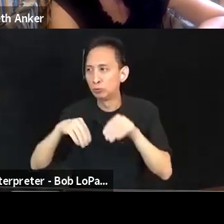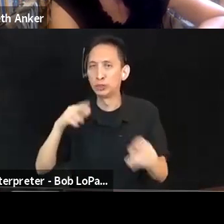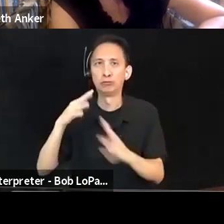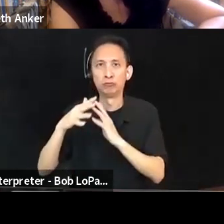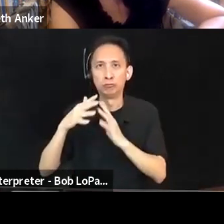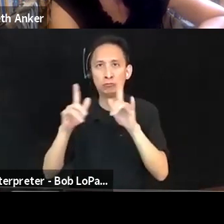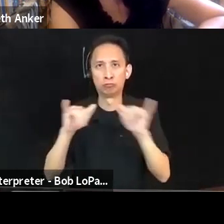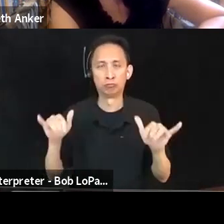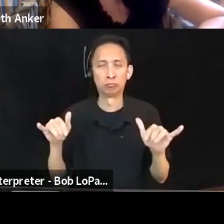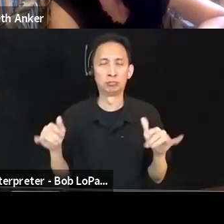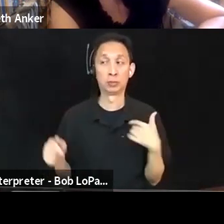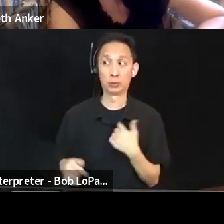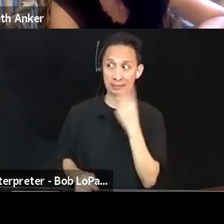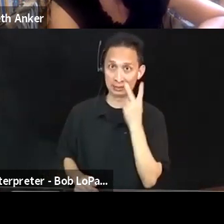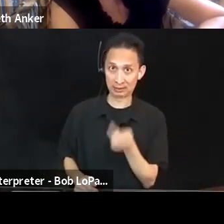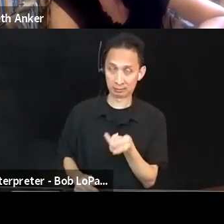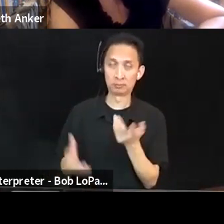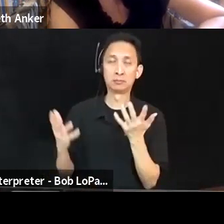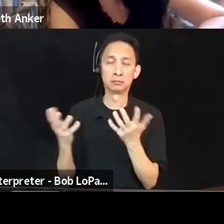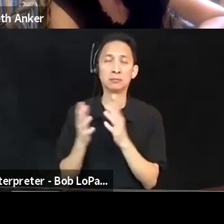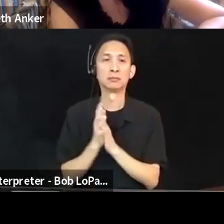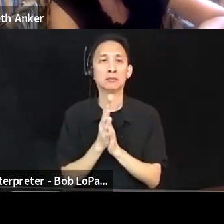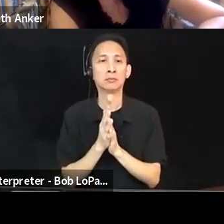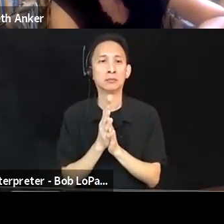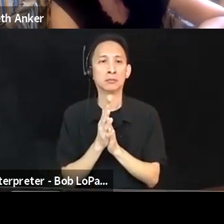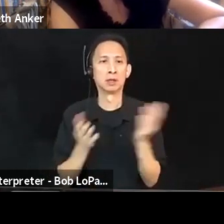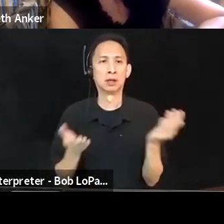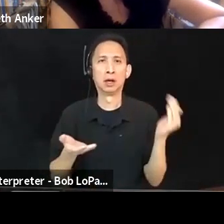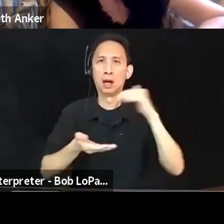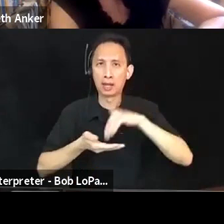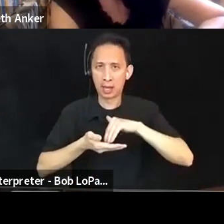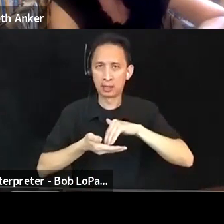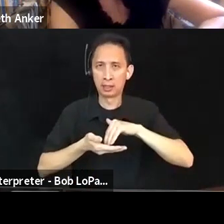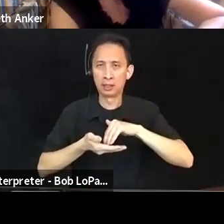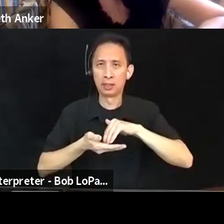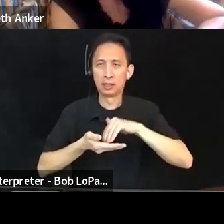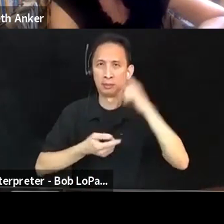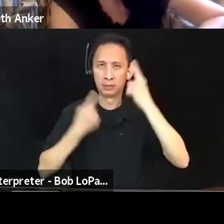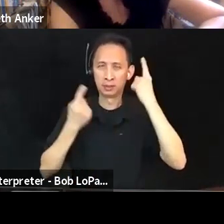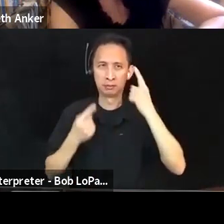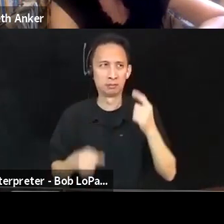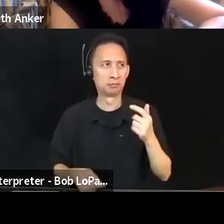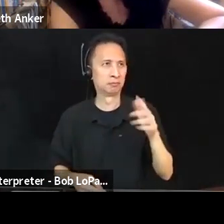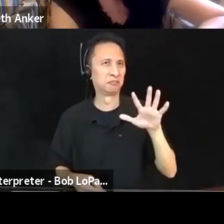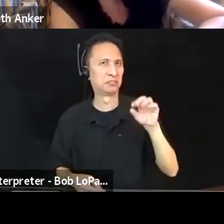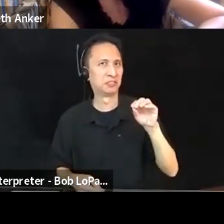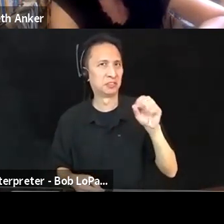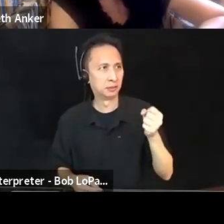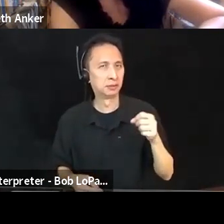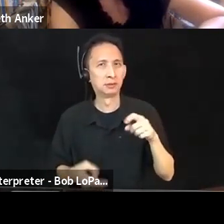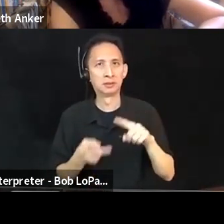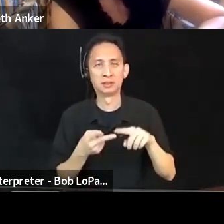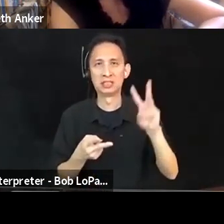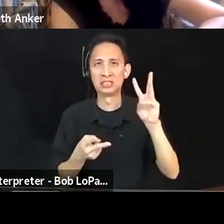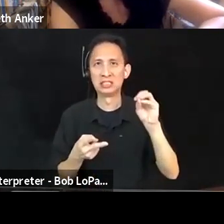to it. Coming again out of the 50s and 60s and the response to it